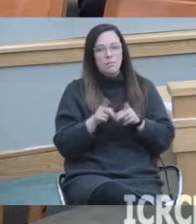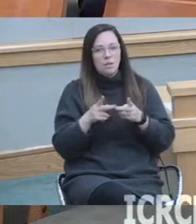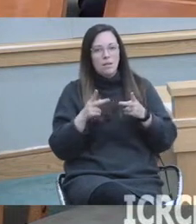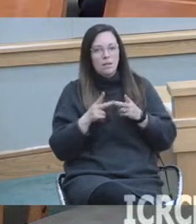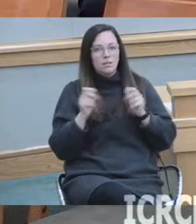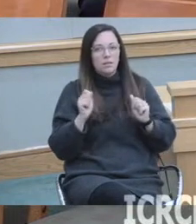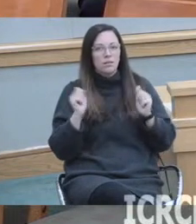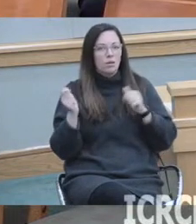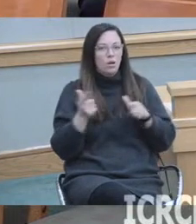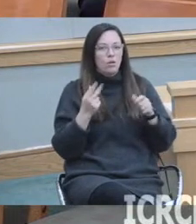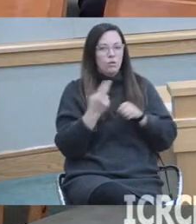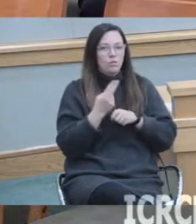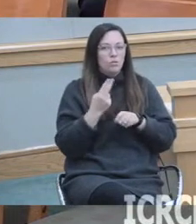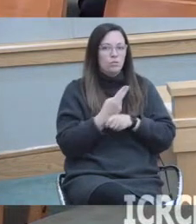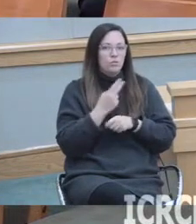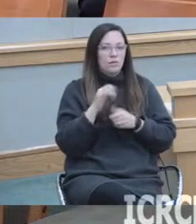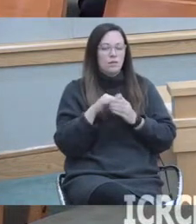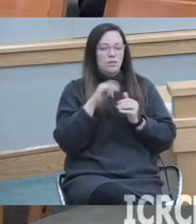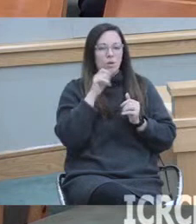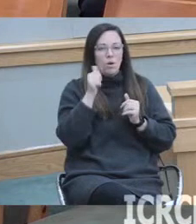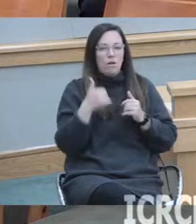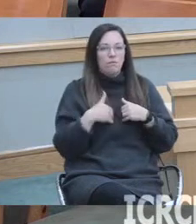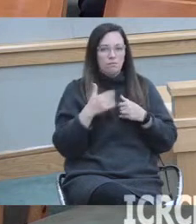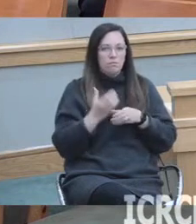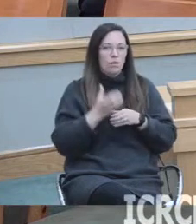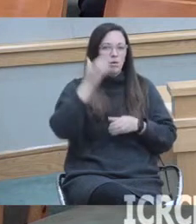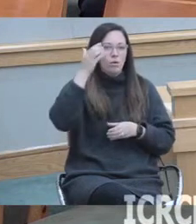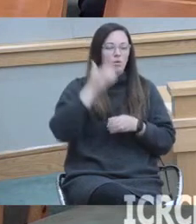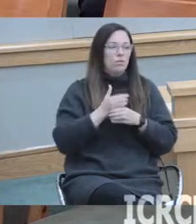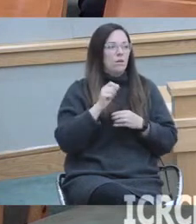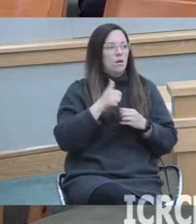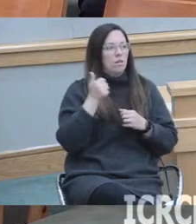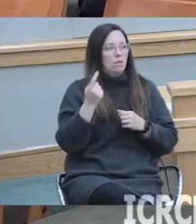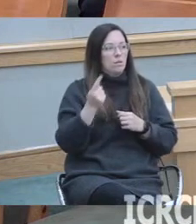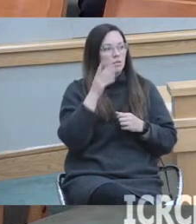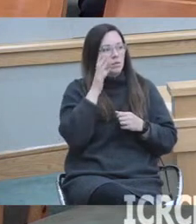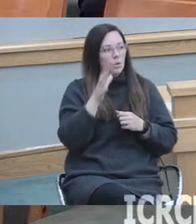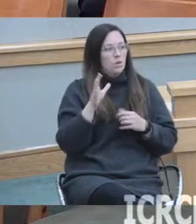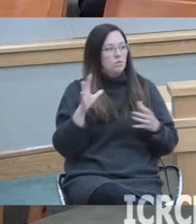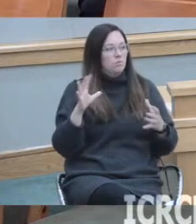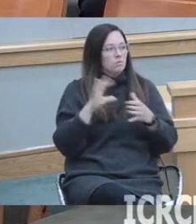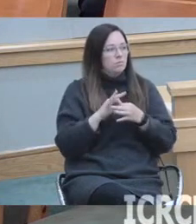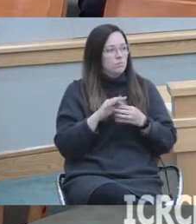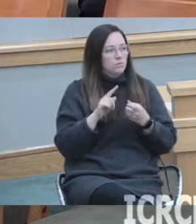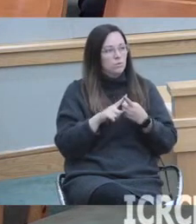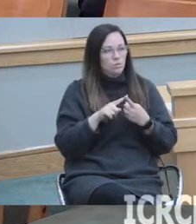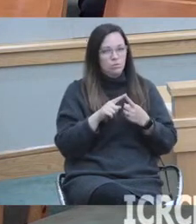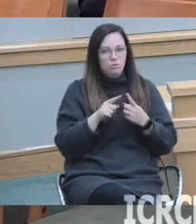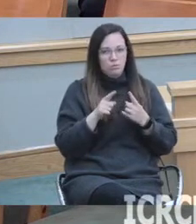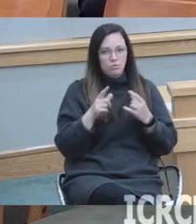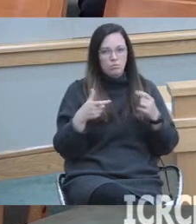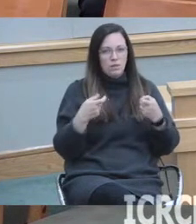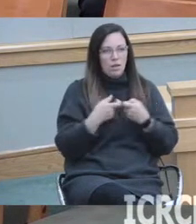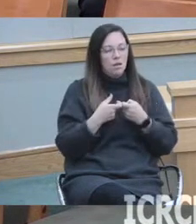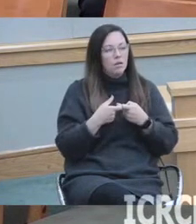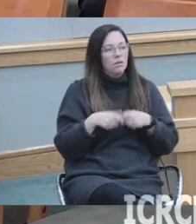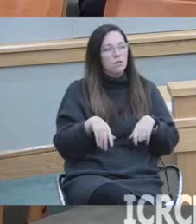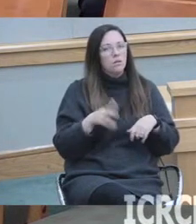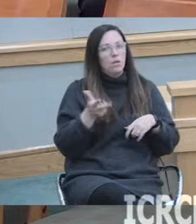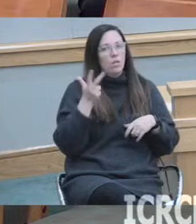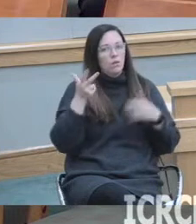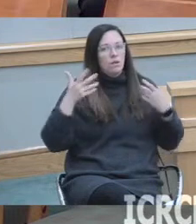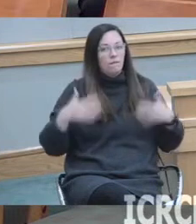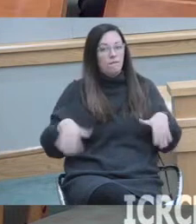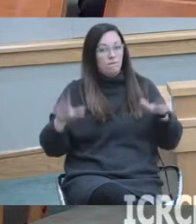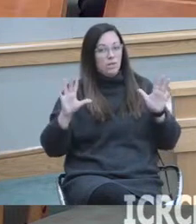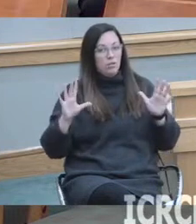one so we don't have proliferation of poles. The other ones will be hooked up on mast arms. They've gotten 3 of those done so